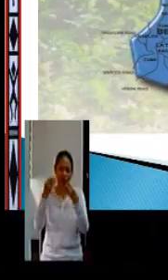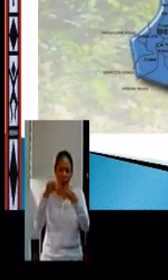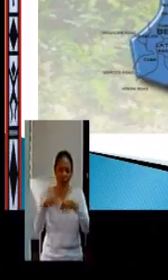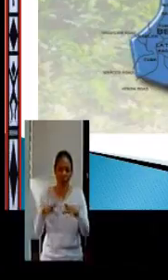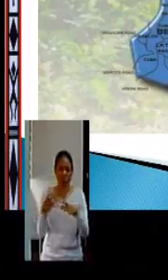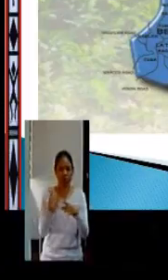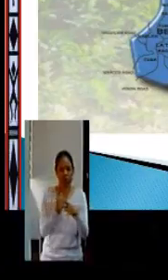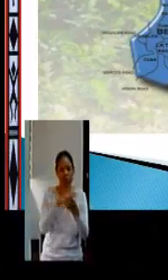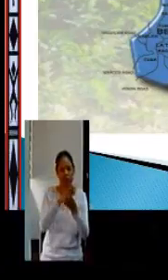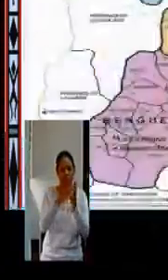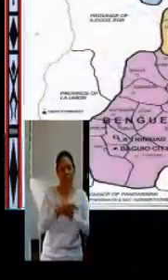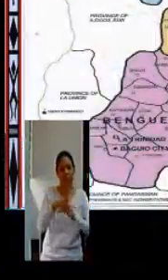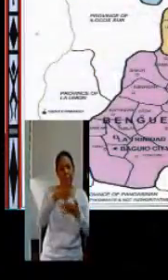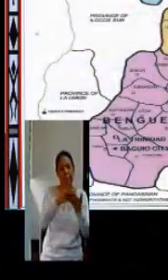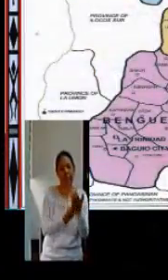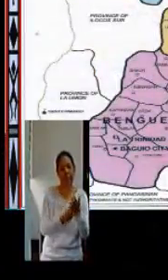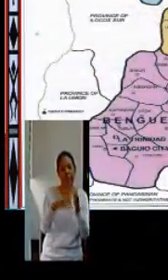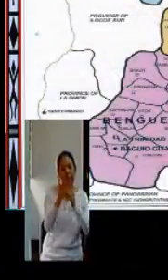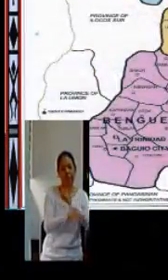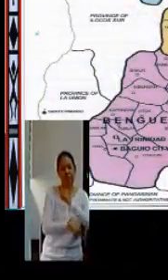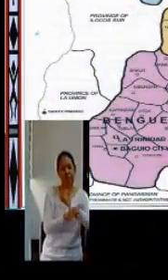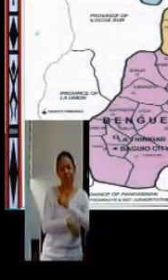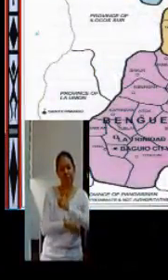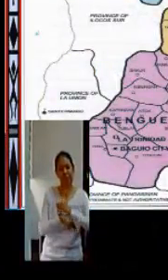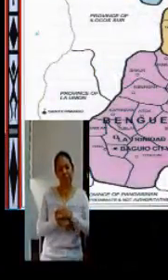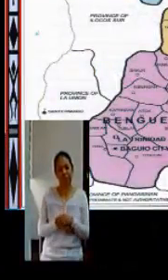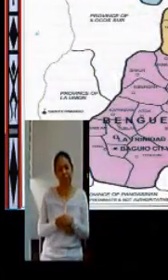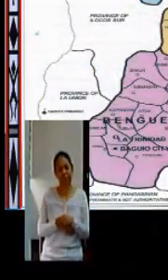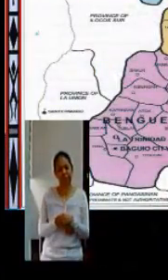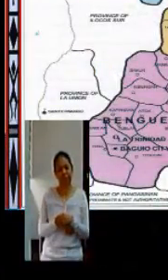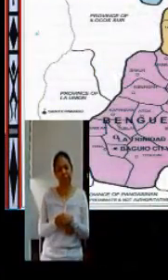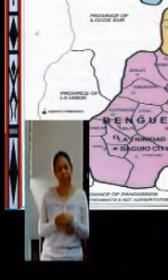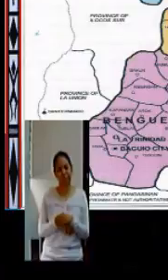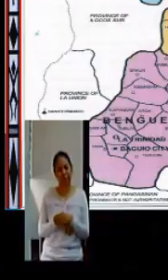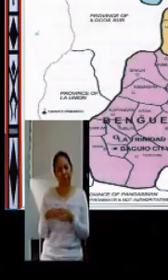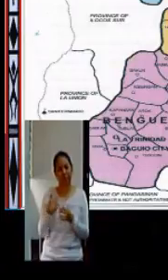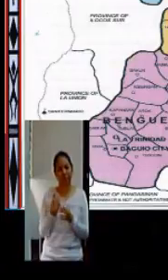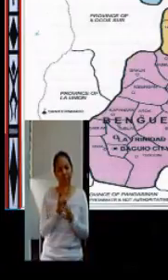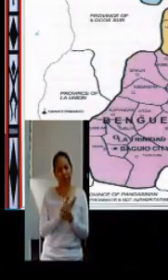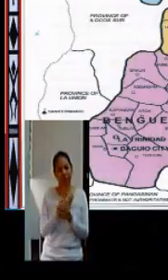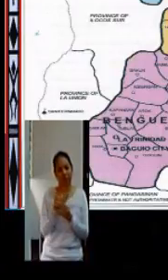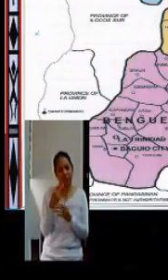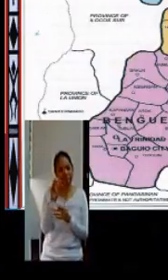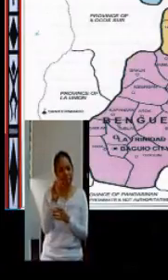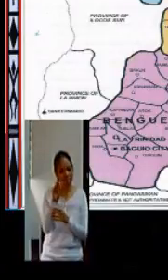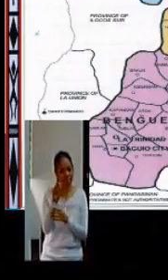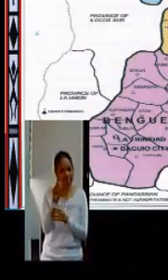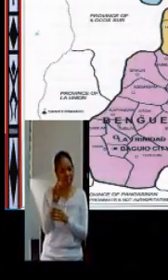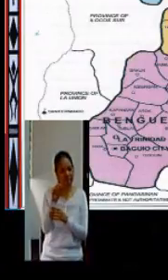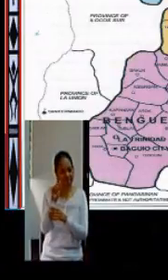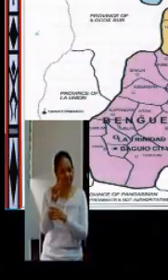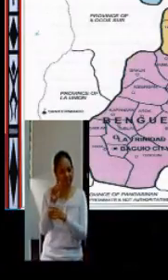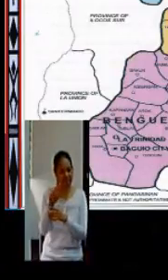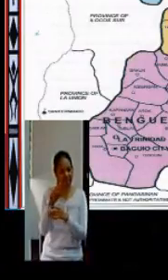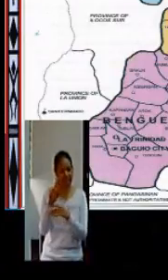region. Next, please. So, we have 11 municipalities